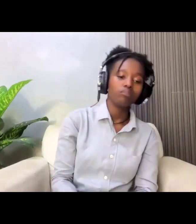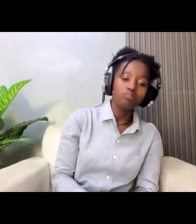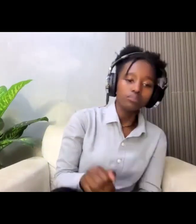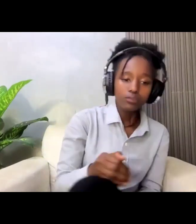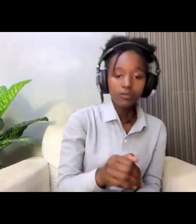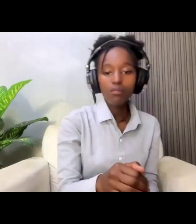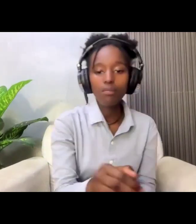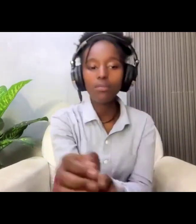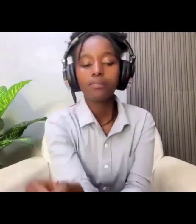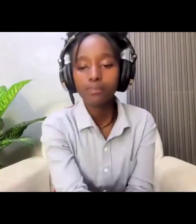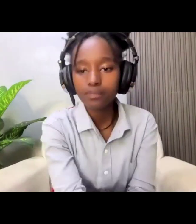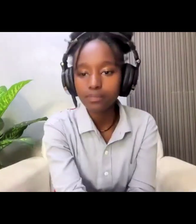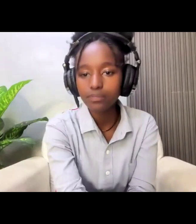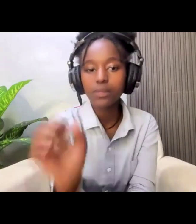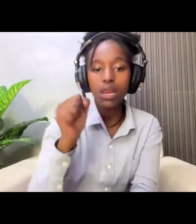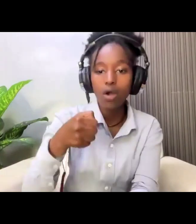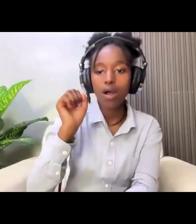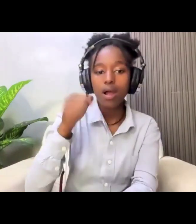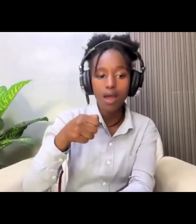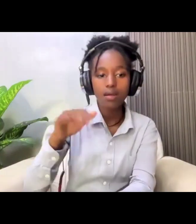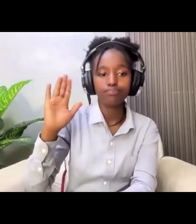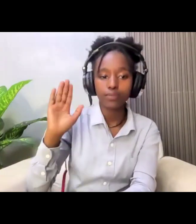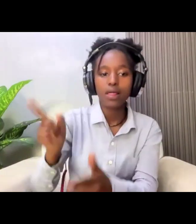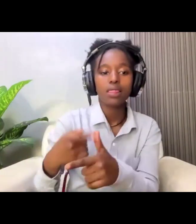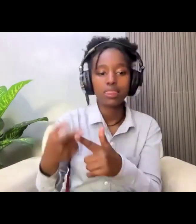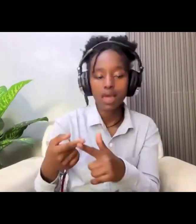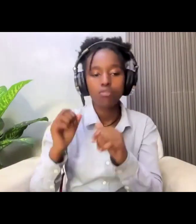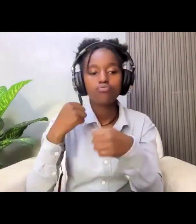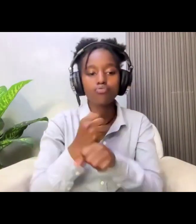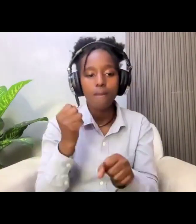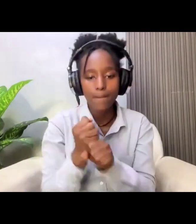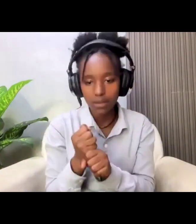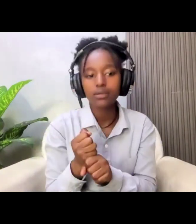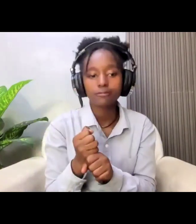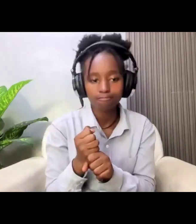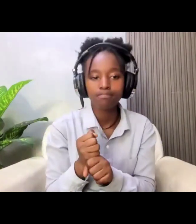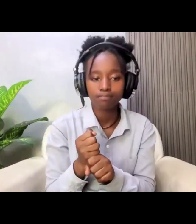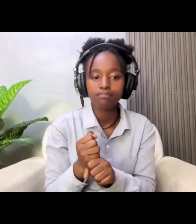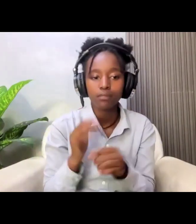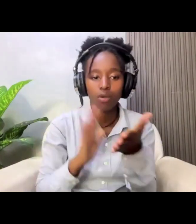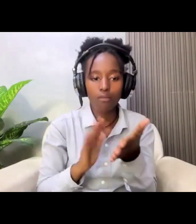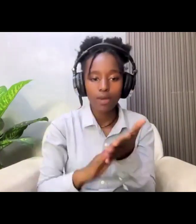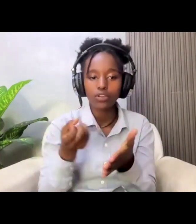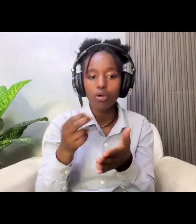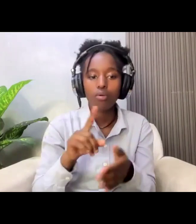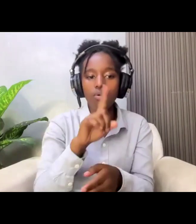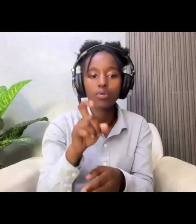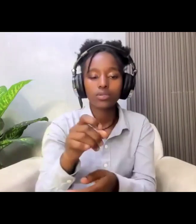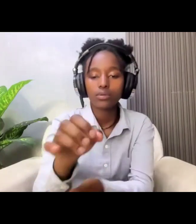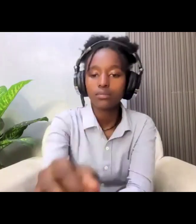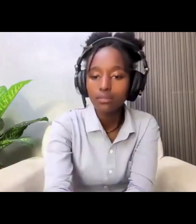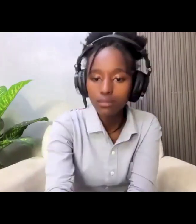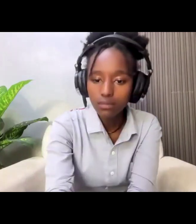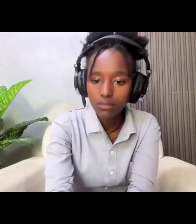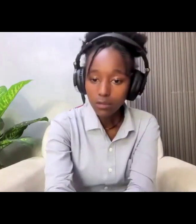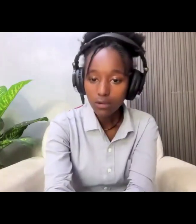signify by using the button at the bottom, which is called the react button, that you have something to